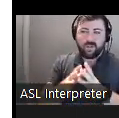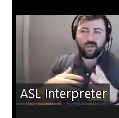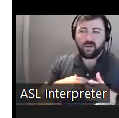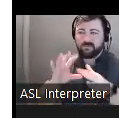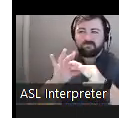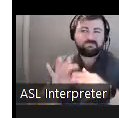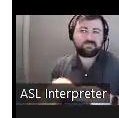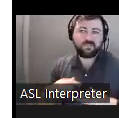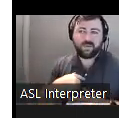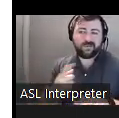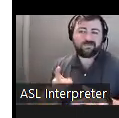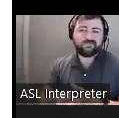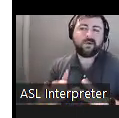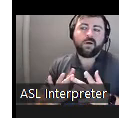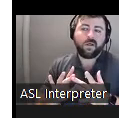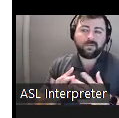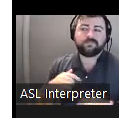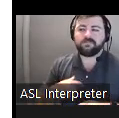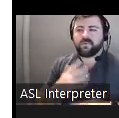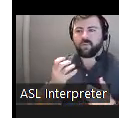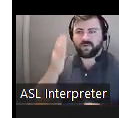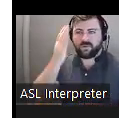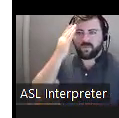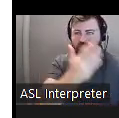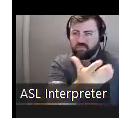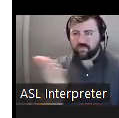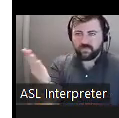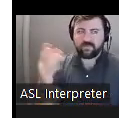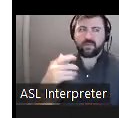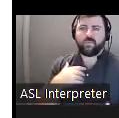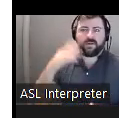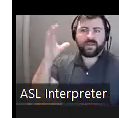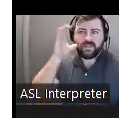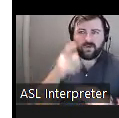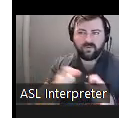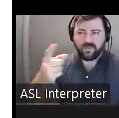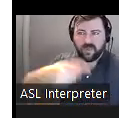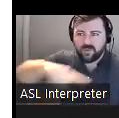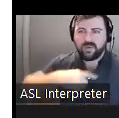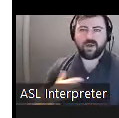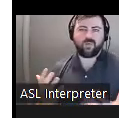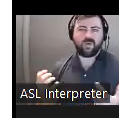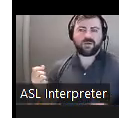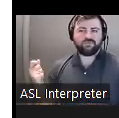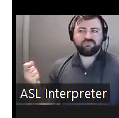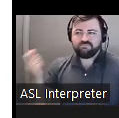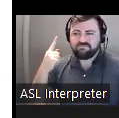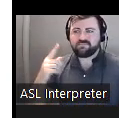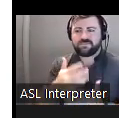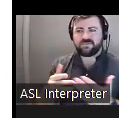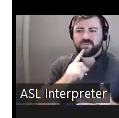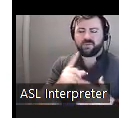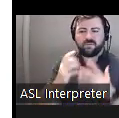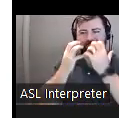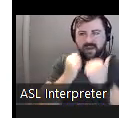came online because I wanted to know you. I wanted to hear from you. I wanted to understand the things that are passionate